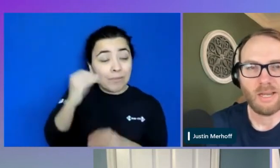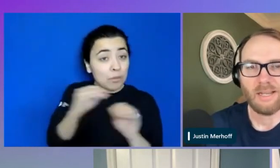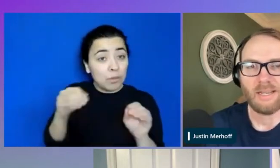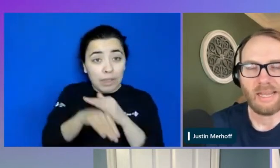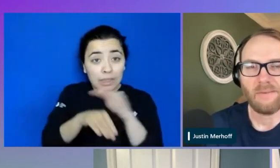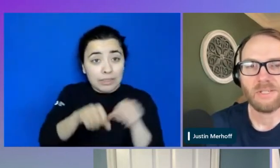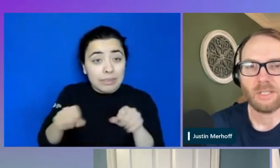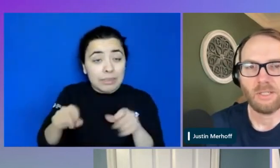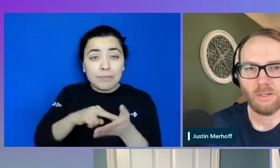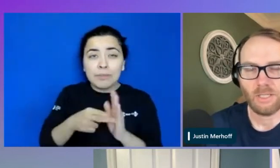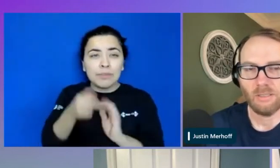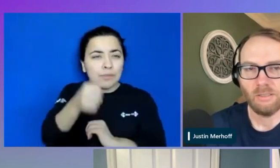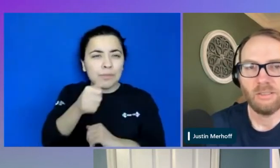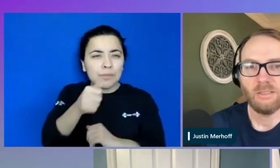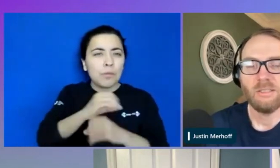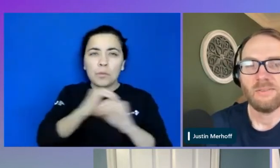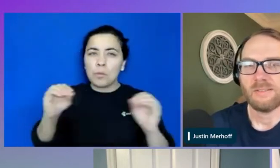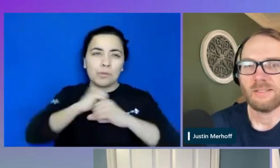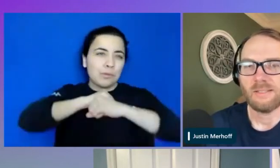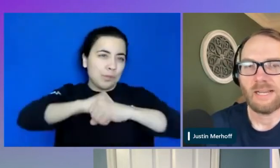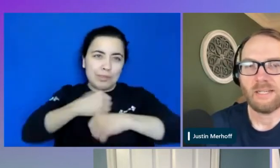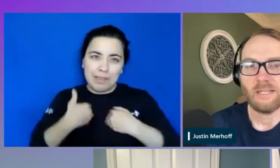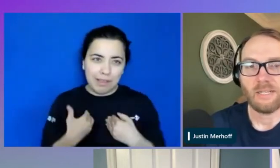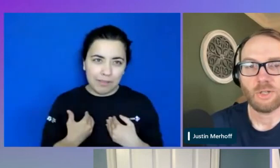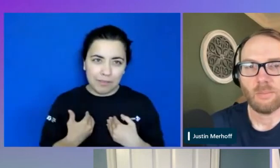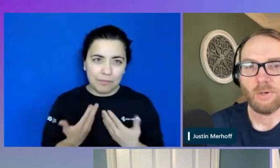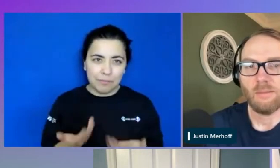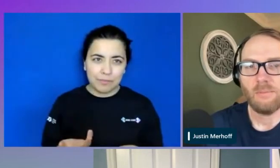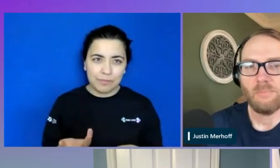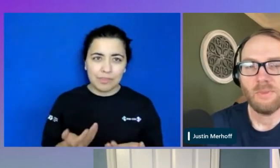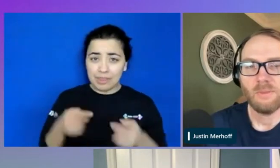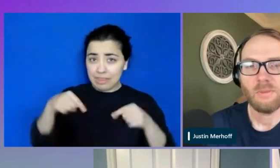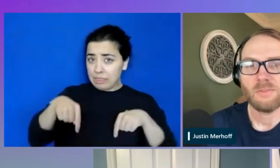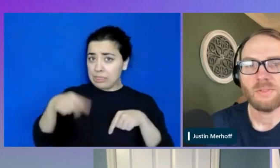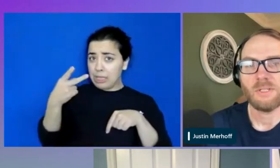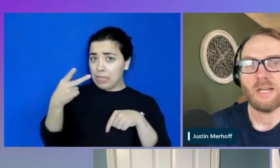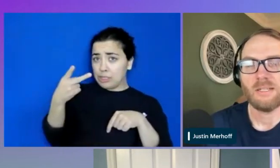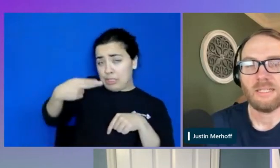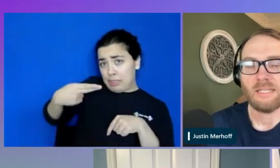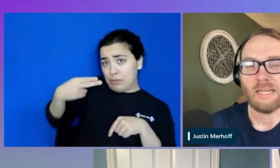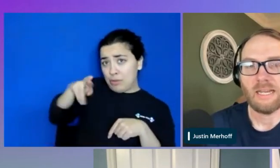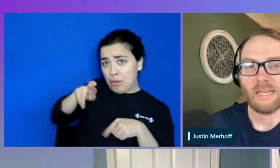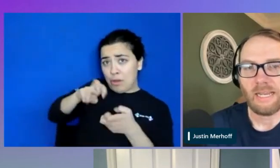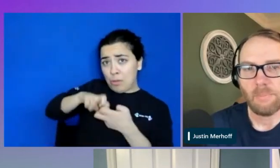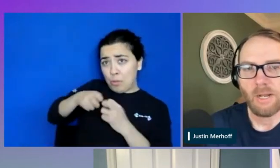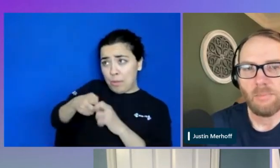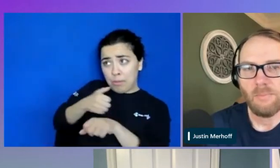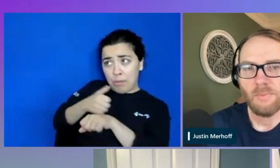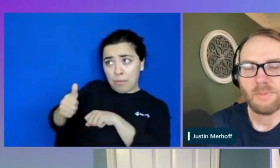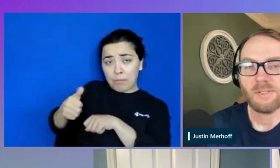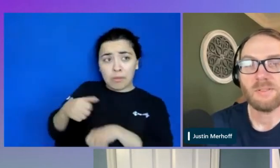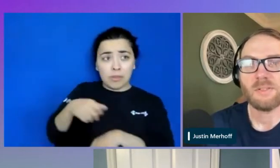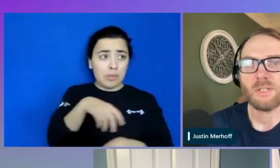do not have security. This is not an HR problem. This is not a DEIA problem. This is a